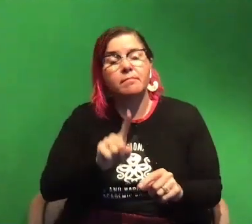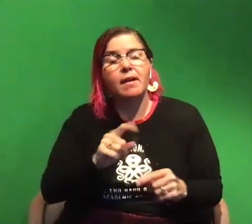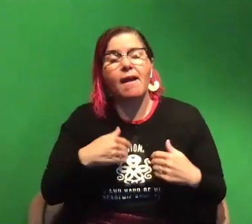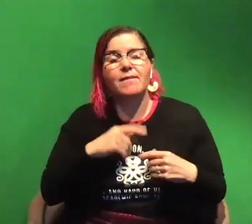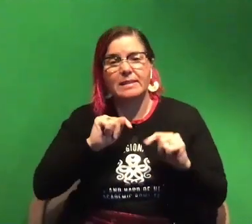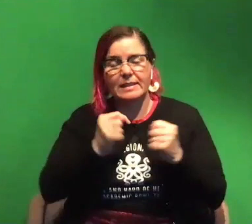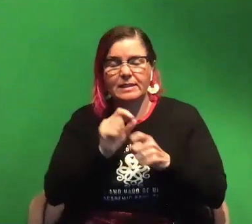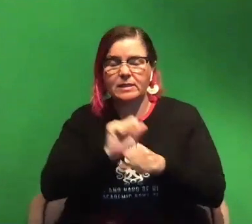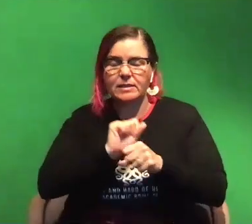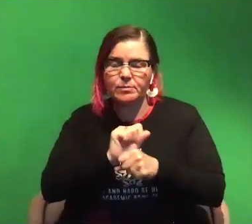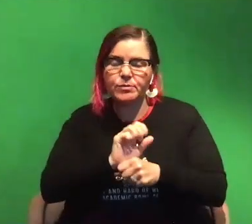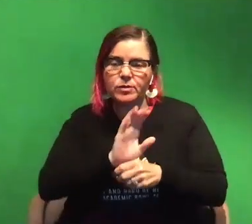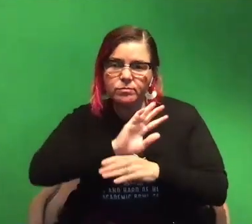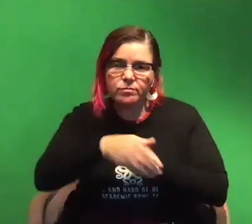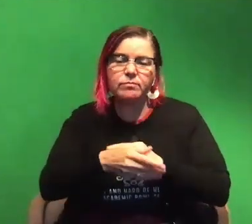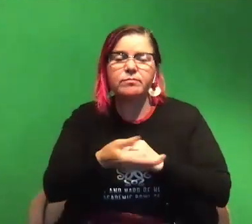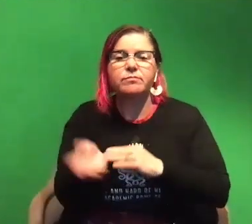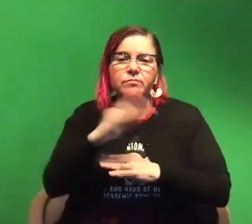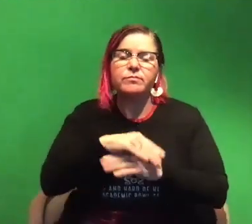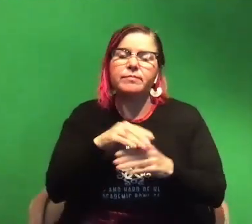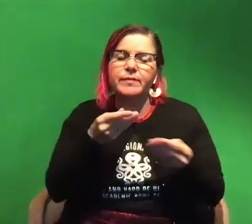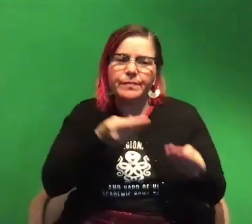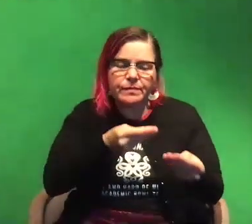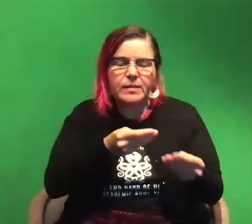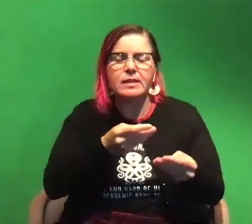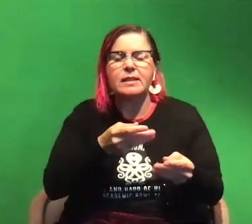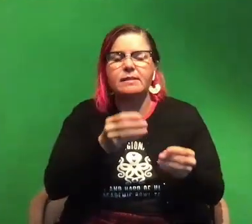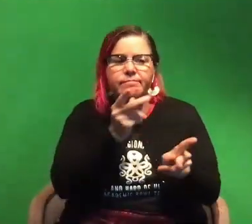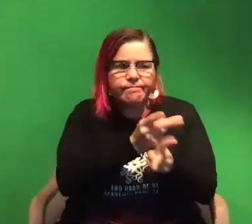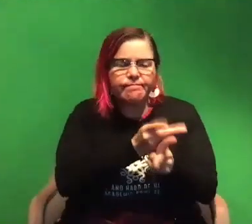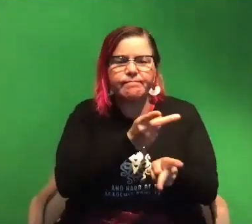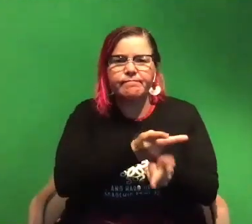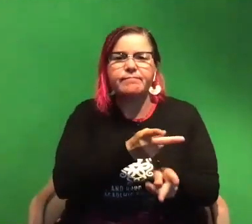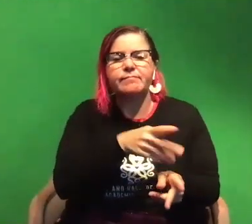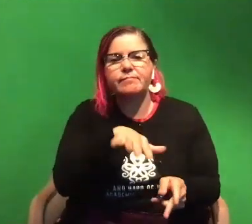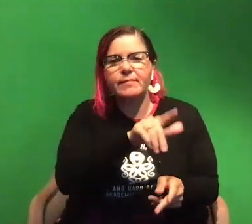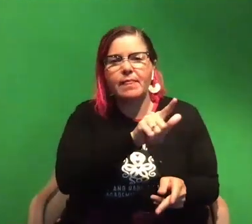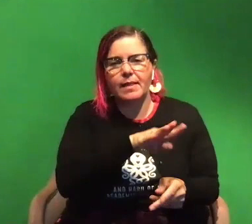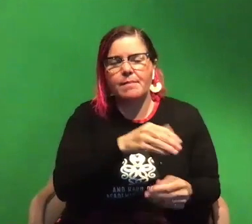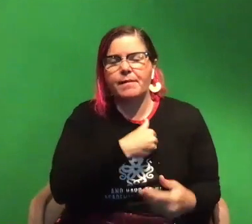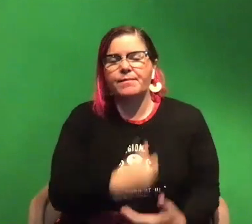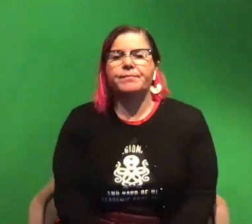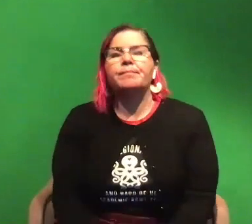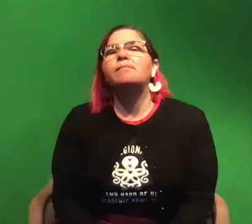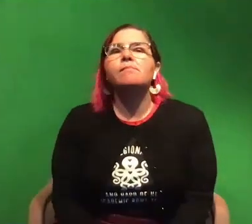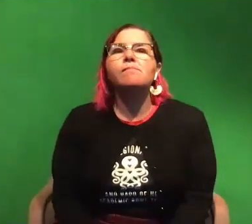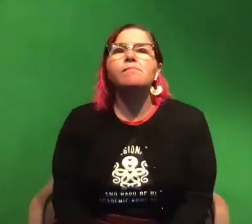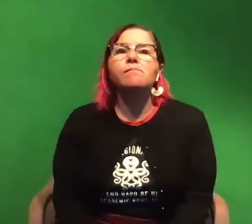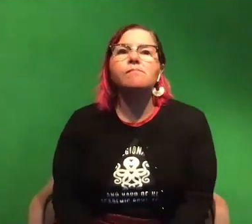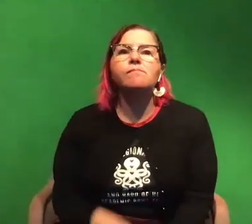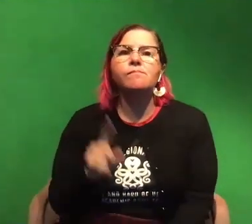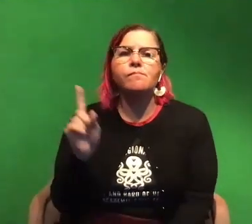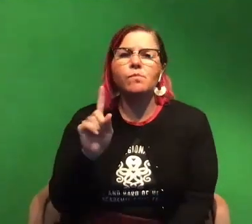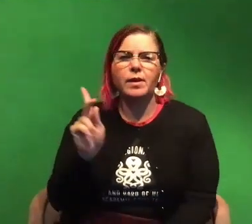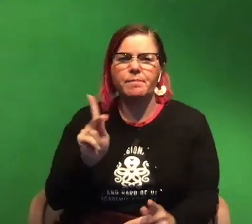the clock 7 days a week to feed and perform maintenance and take care of these animals to the highest degree. So. Mm-hmm. But where can